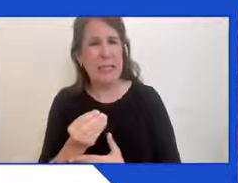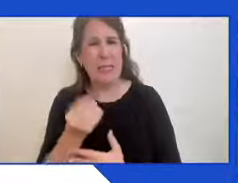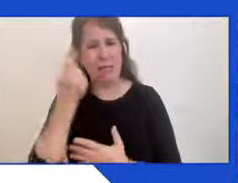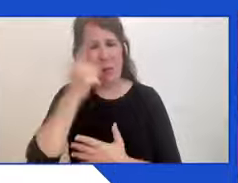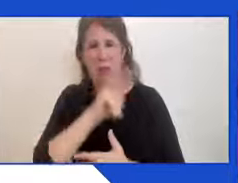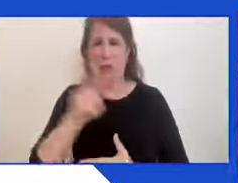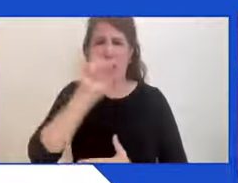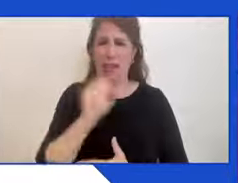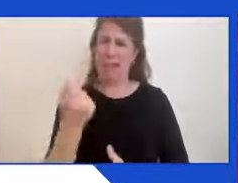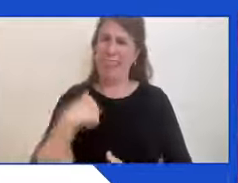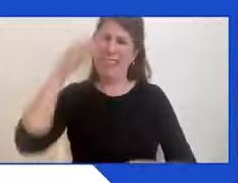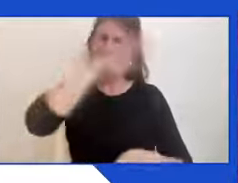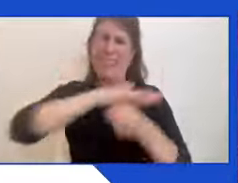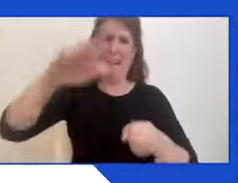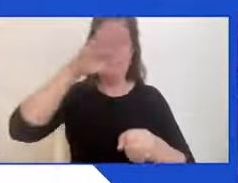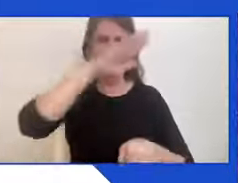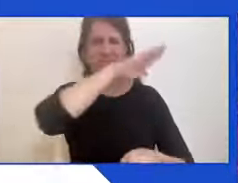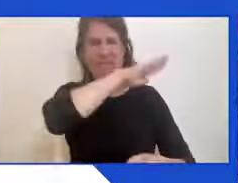maspek.